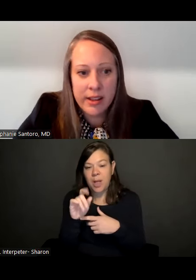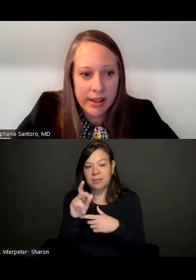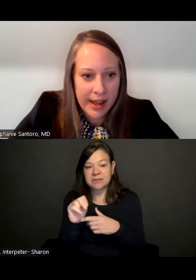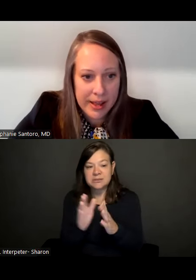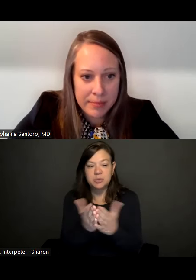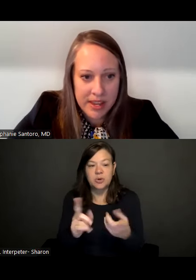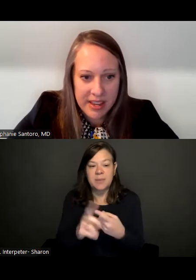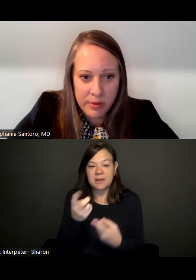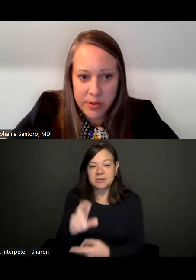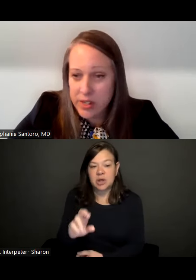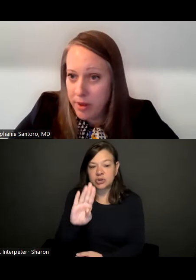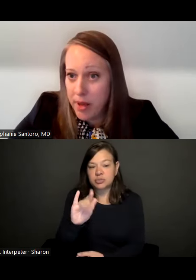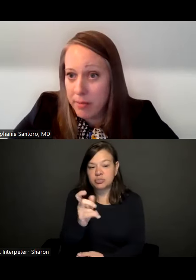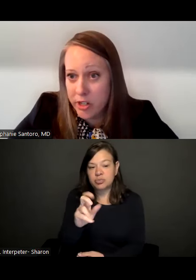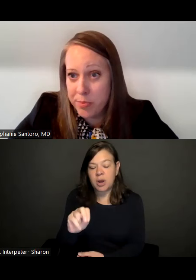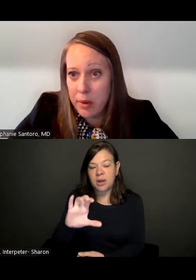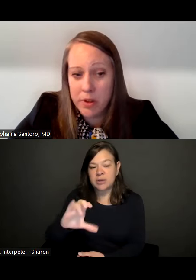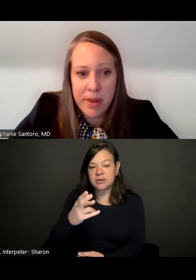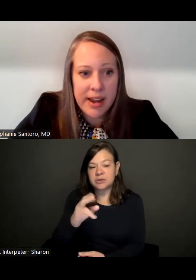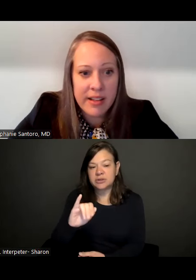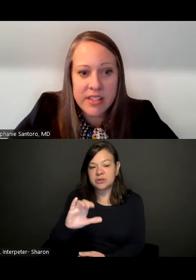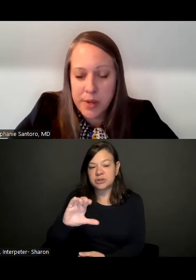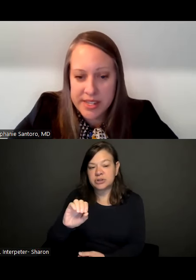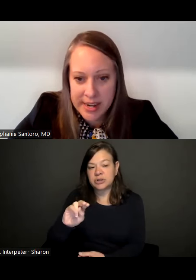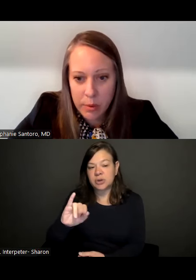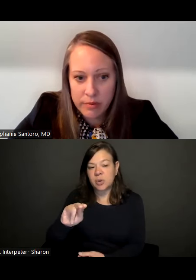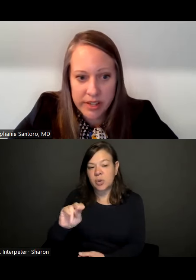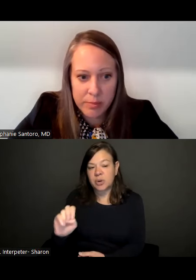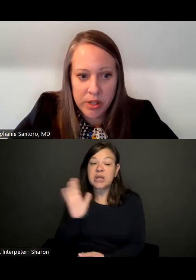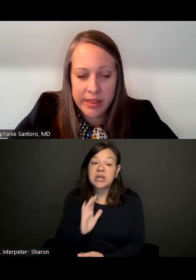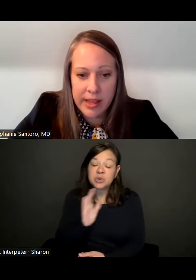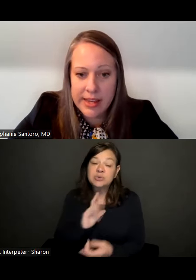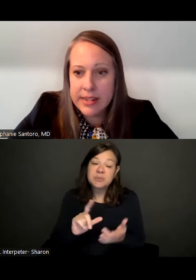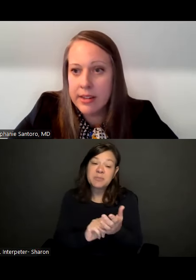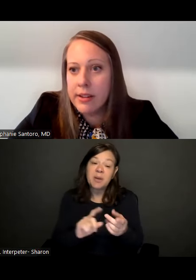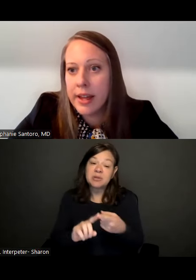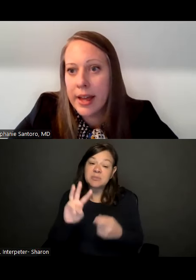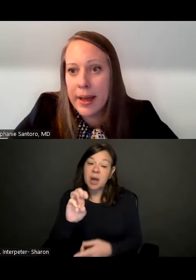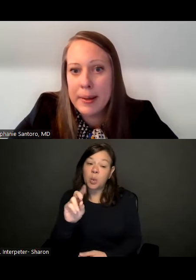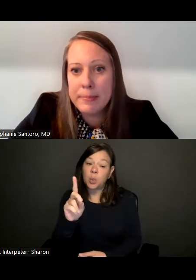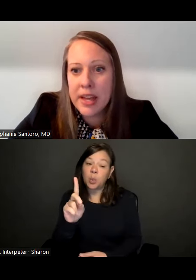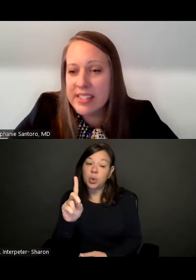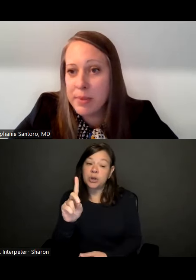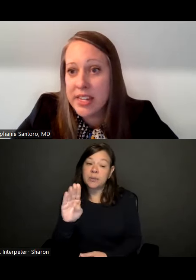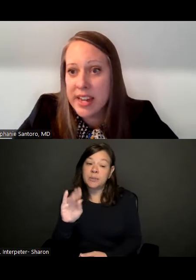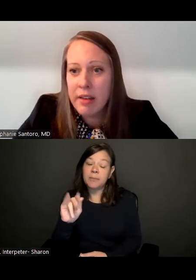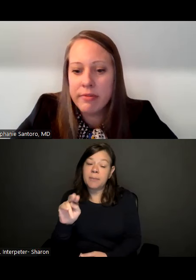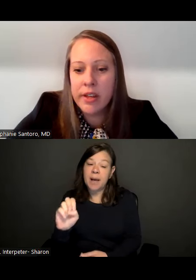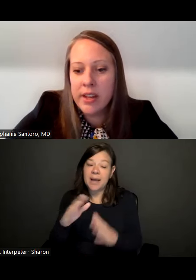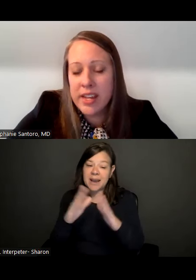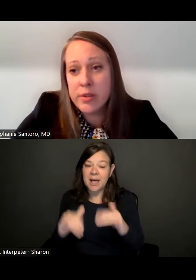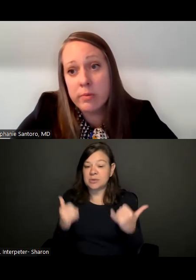Chicoine. It used to be published by Woodbine House, but it's now available online as a